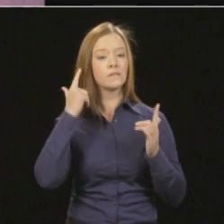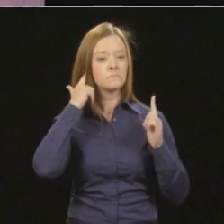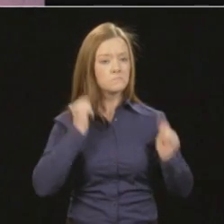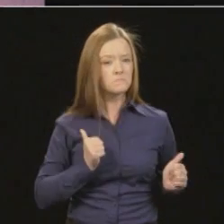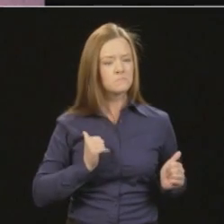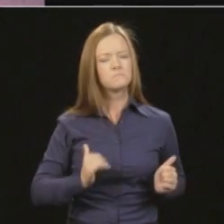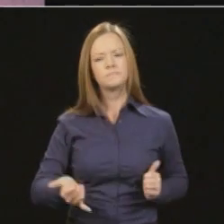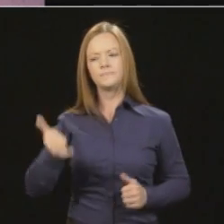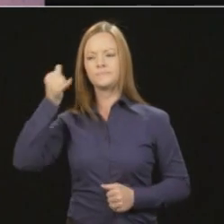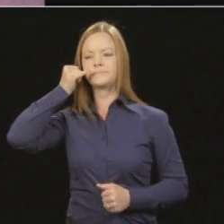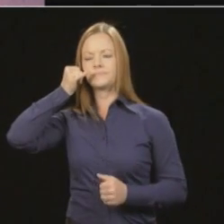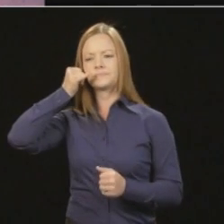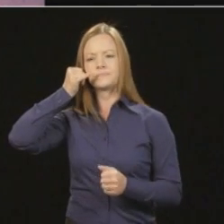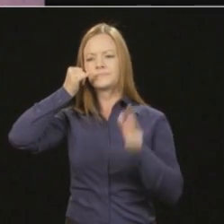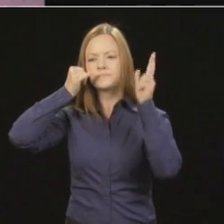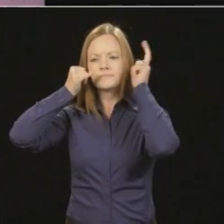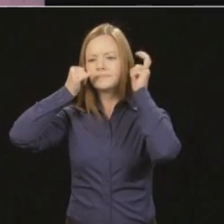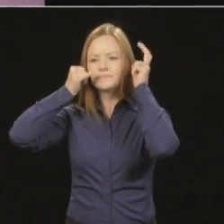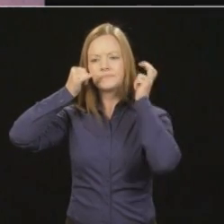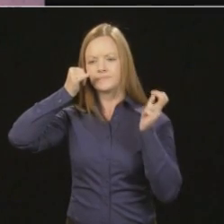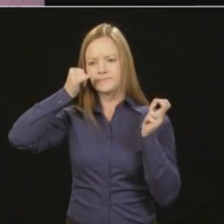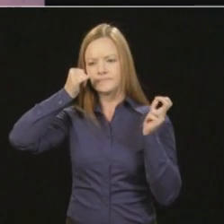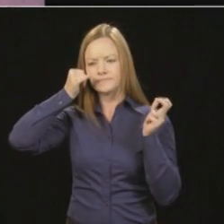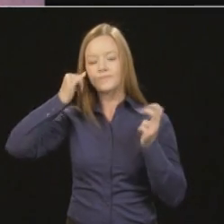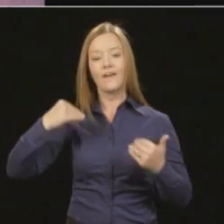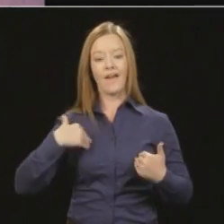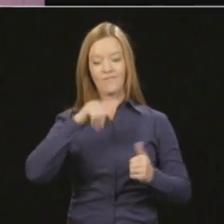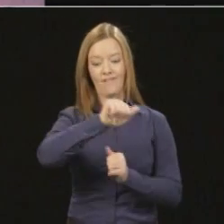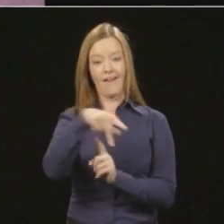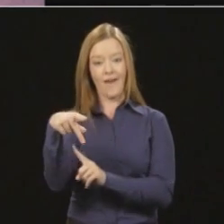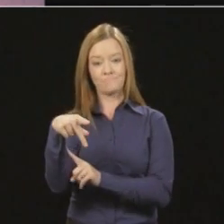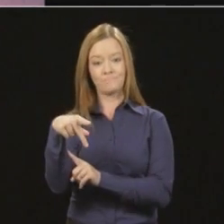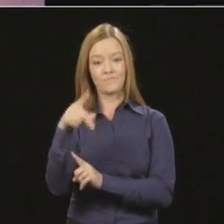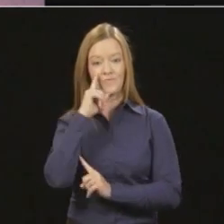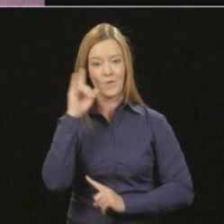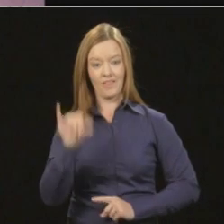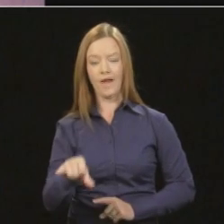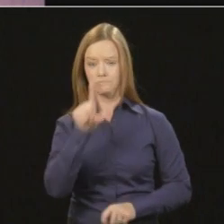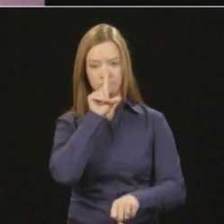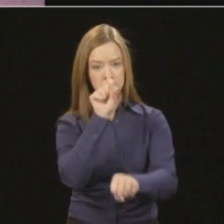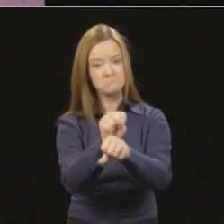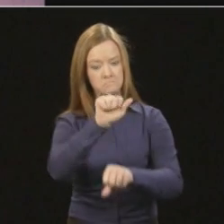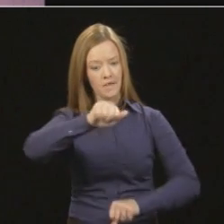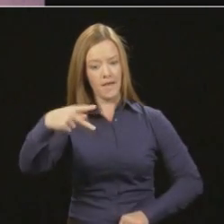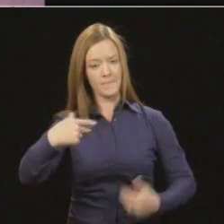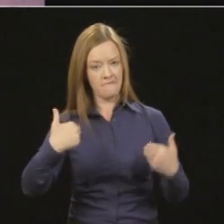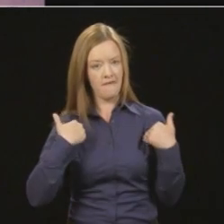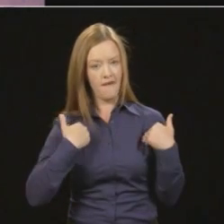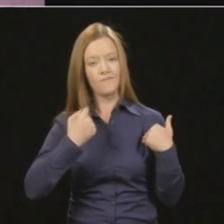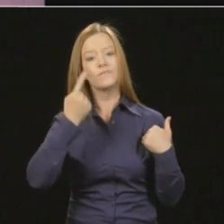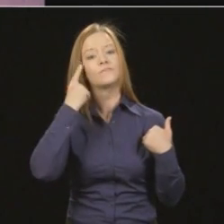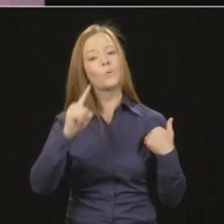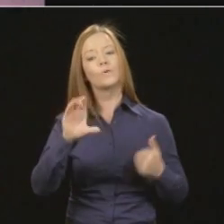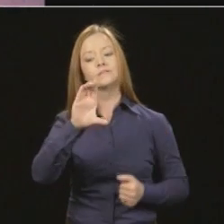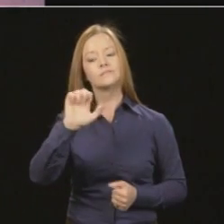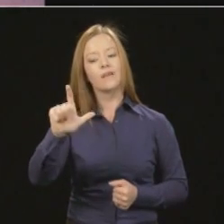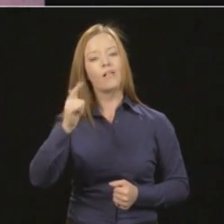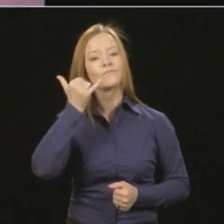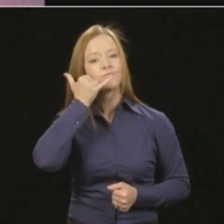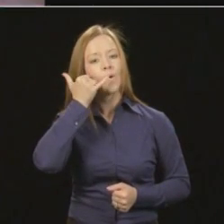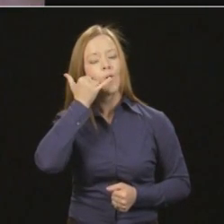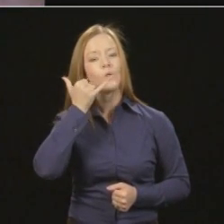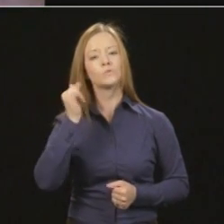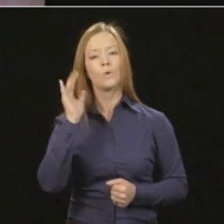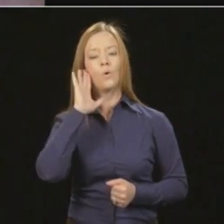an app for that. No, seriously, there are apps for our smartphones now that will caption everything that is being said to